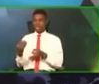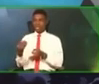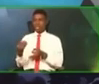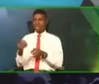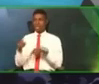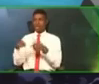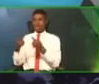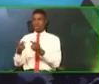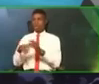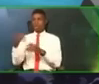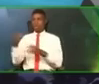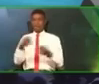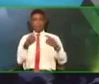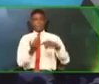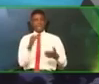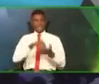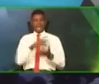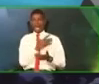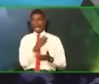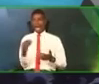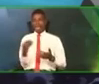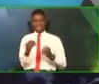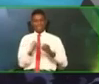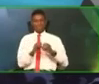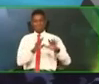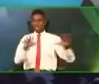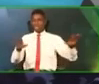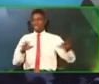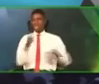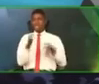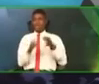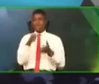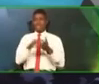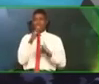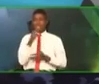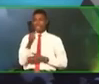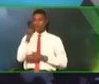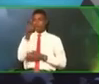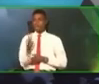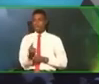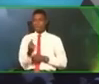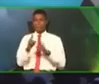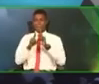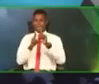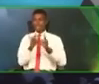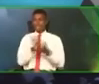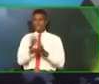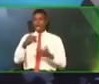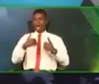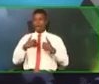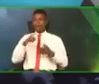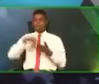this. So now, if this is the only mentor you have to learn the speakings of God, you